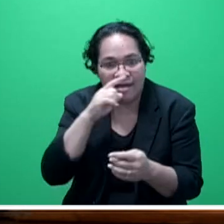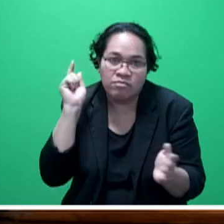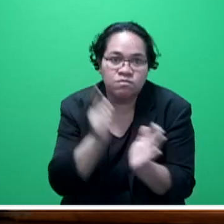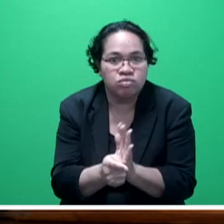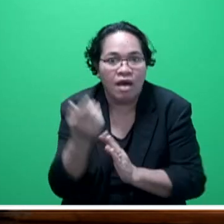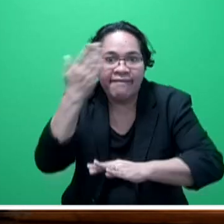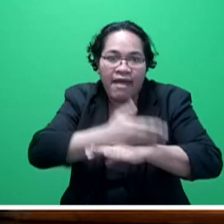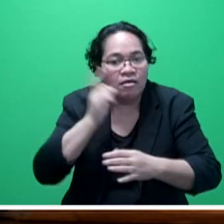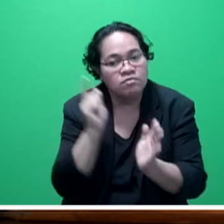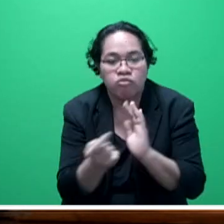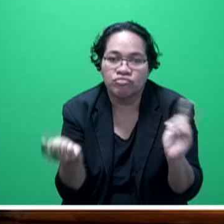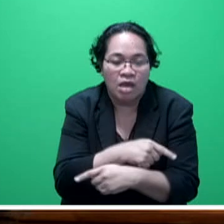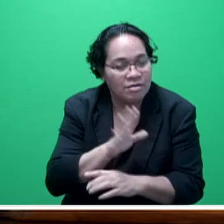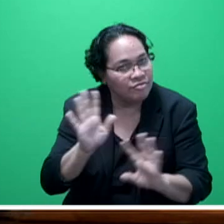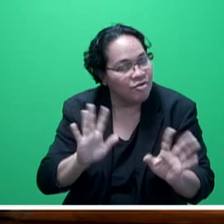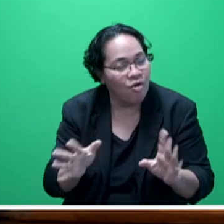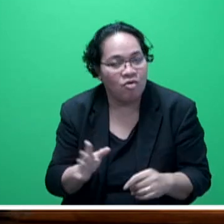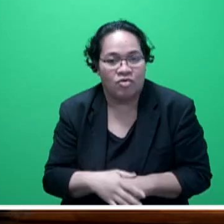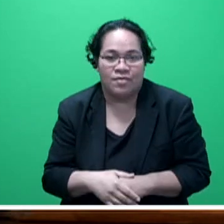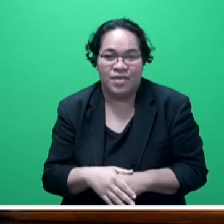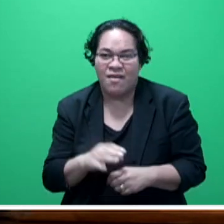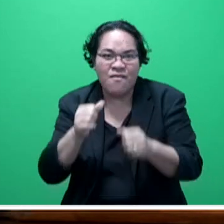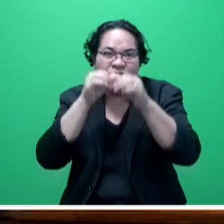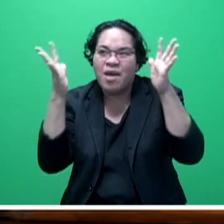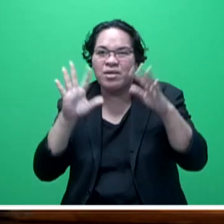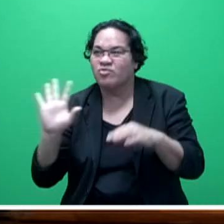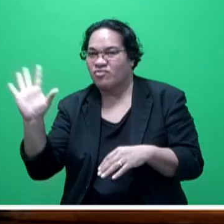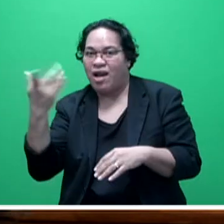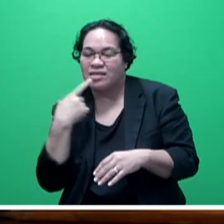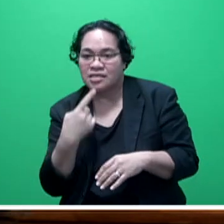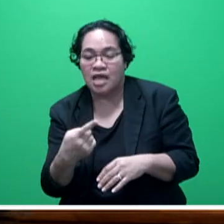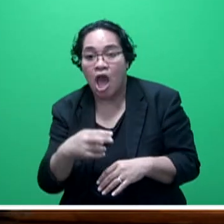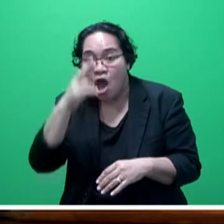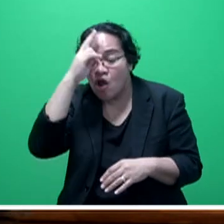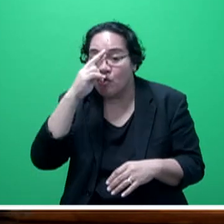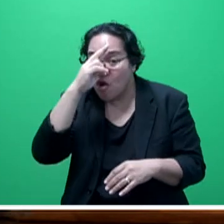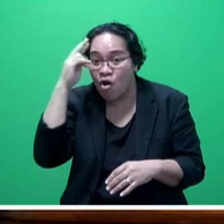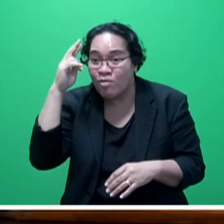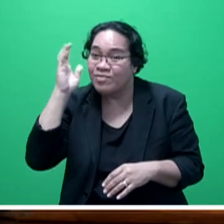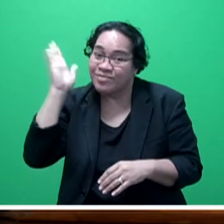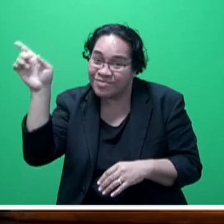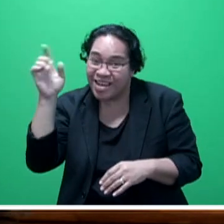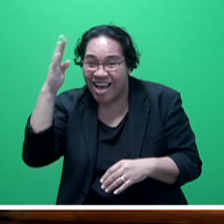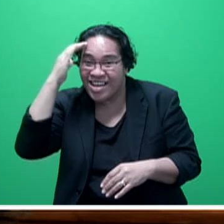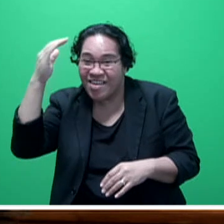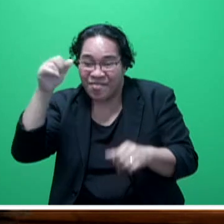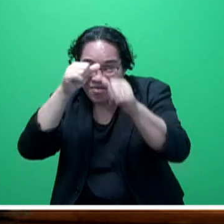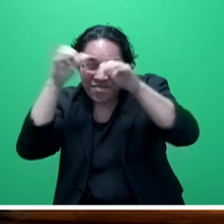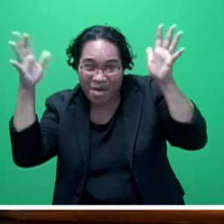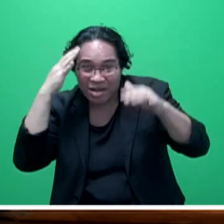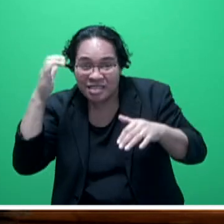All the old famous saying by John Haywood goes, quote, Rome was not built by day, but they were lying